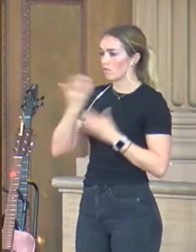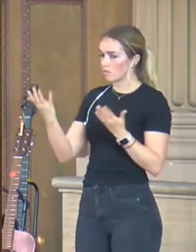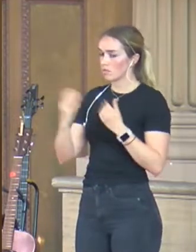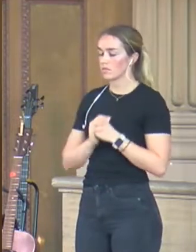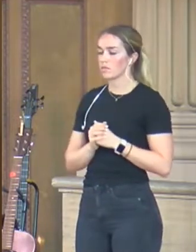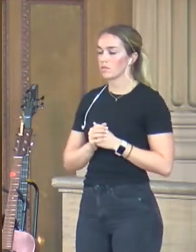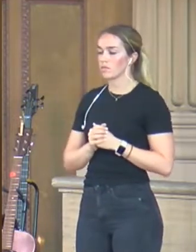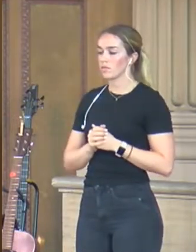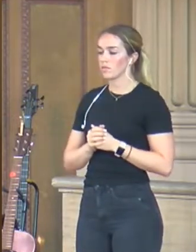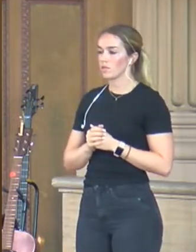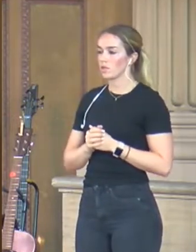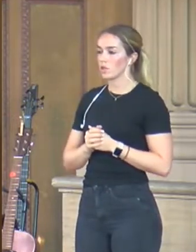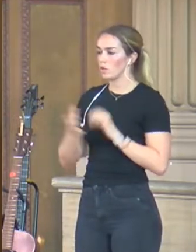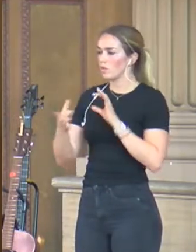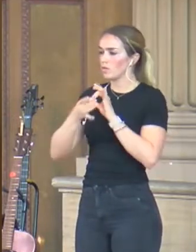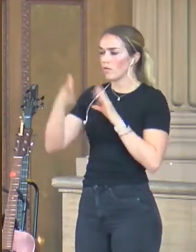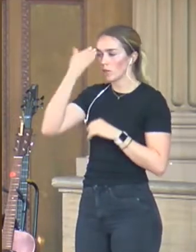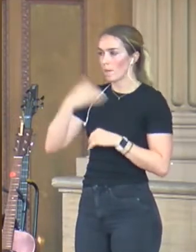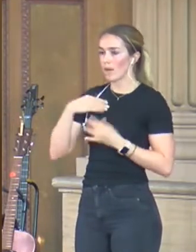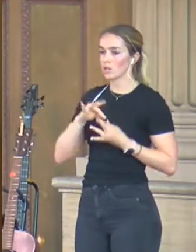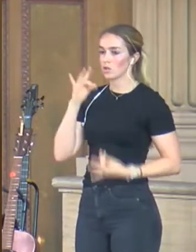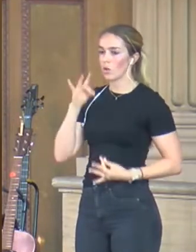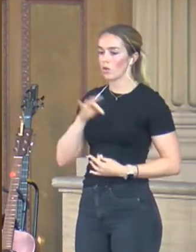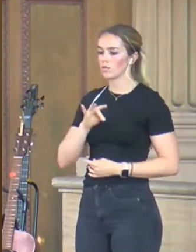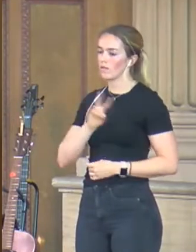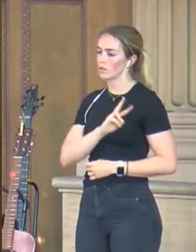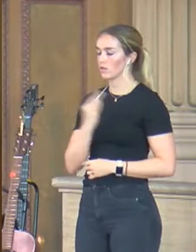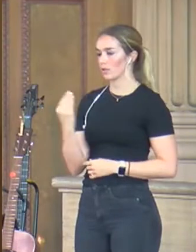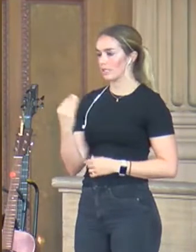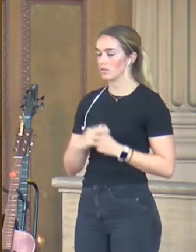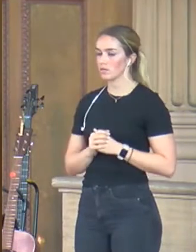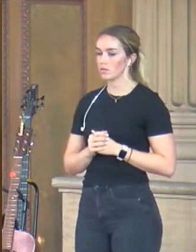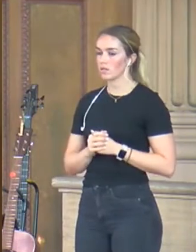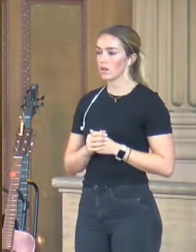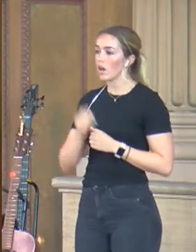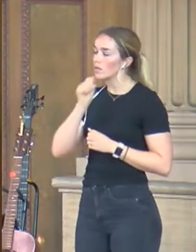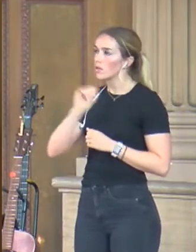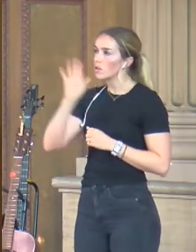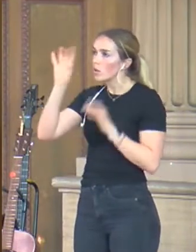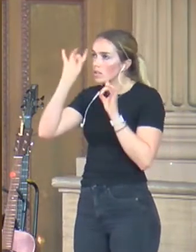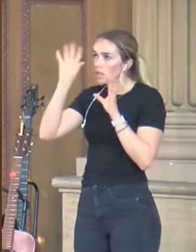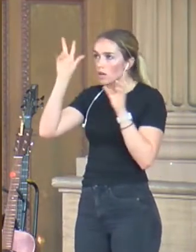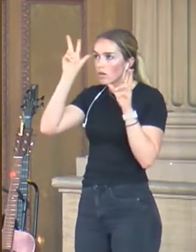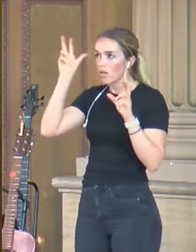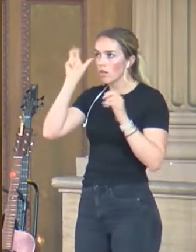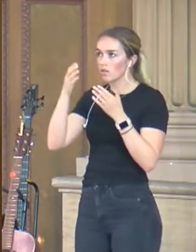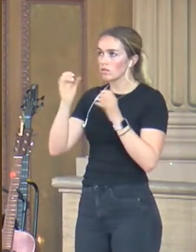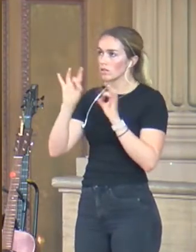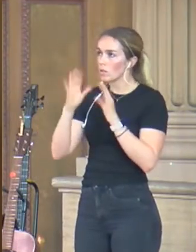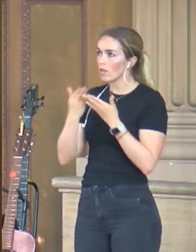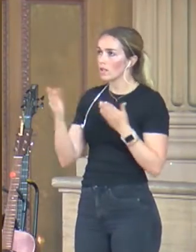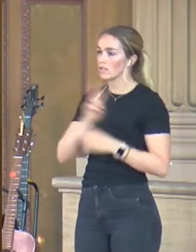You cast my soul away. In verse 14, I suffer your terrors. In verse 15.